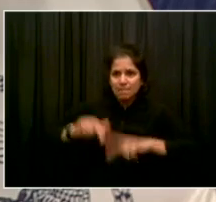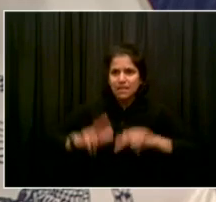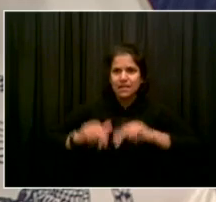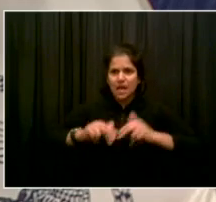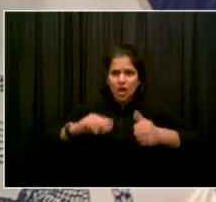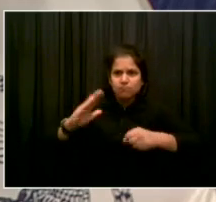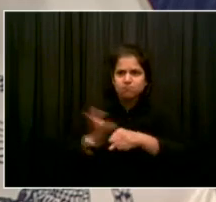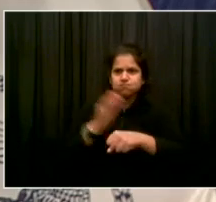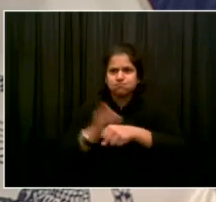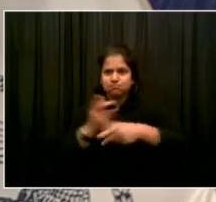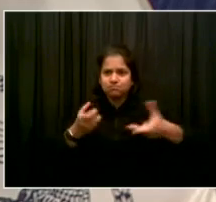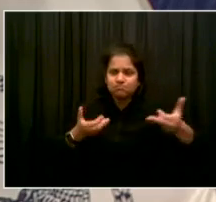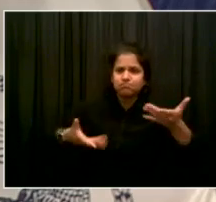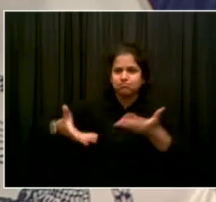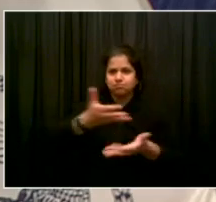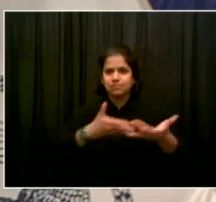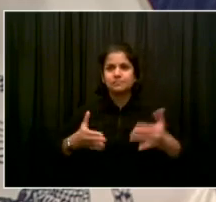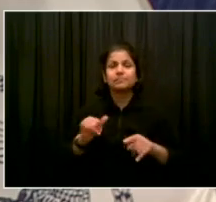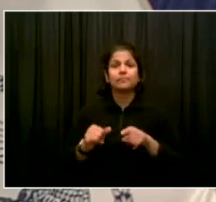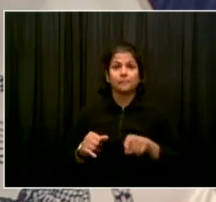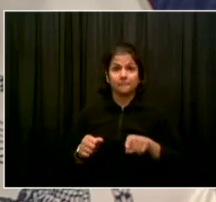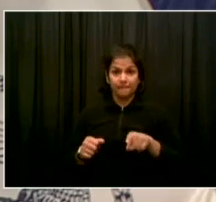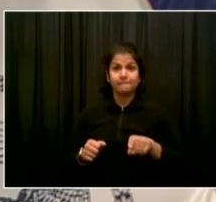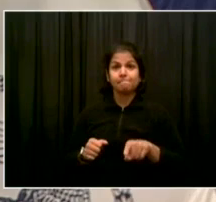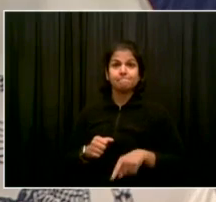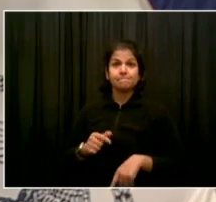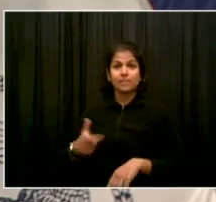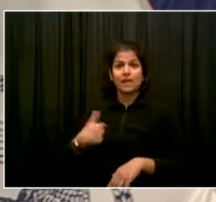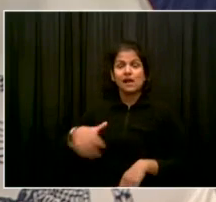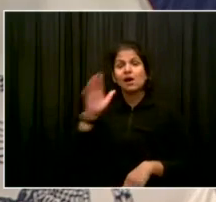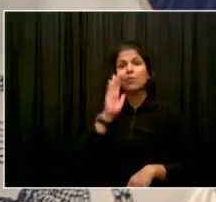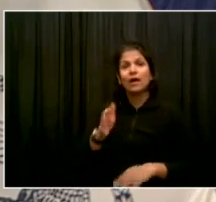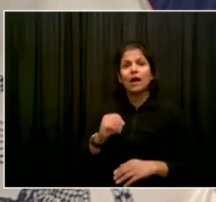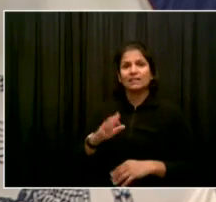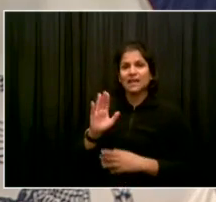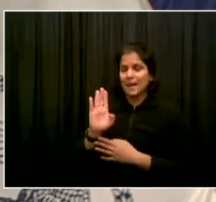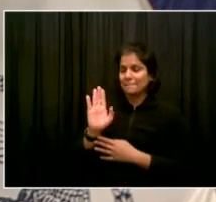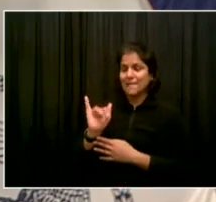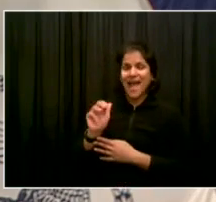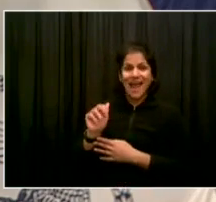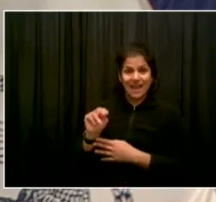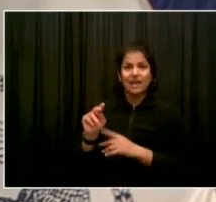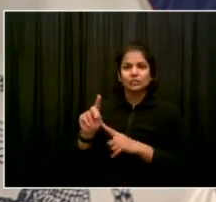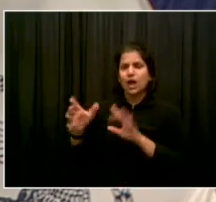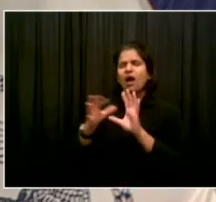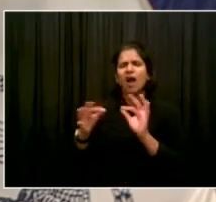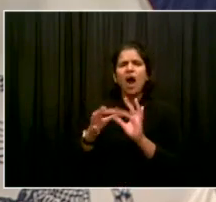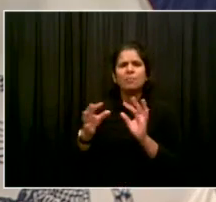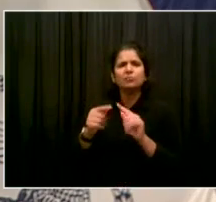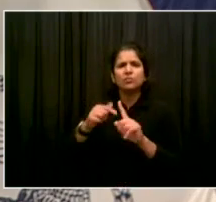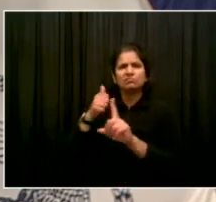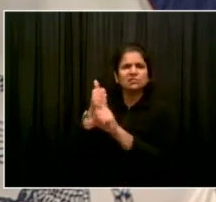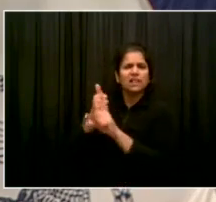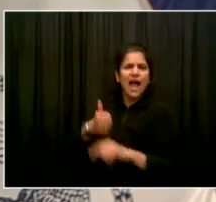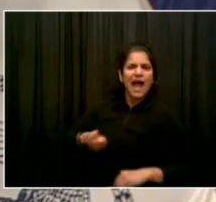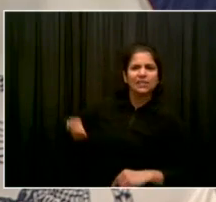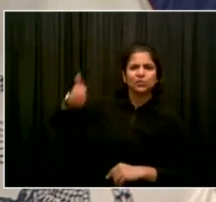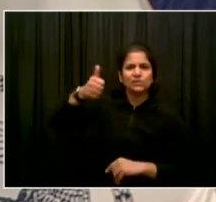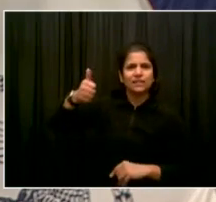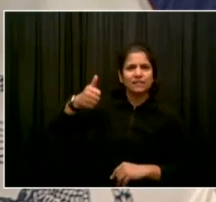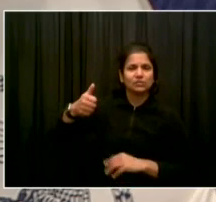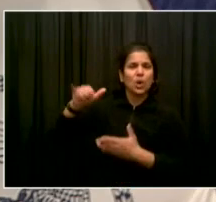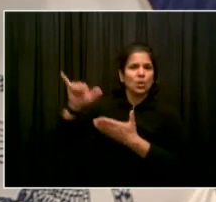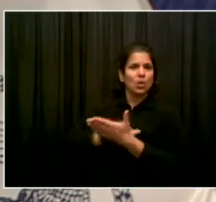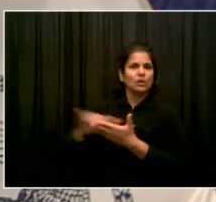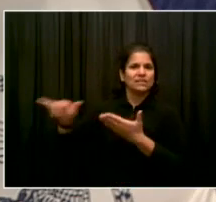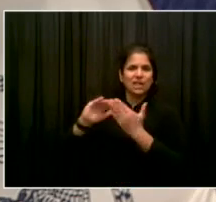Climate and Sustainability. But I think the simplest way to say it, Juan Manuel, we really moved heaven and earth, come to an agreement with